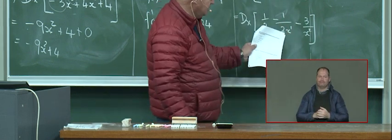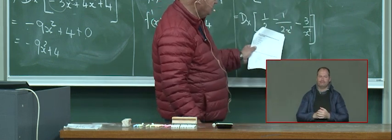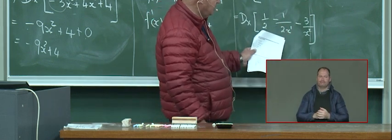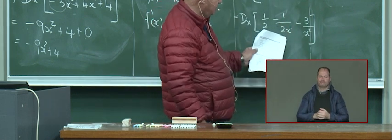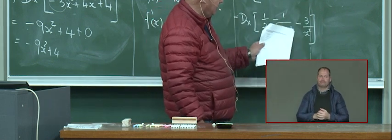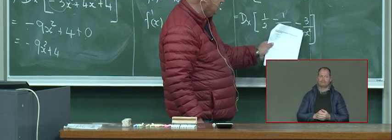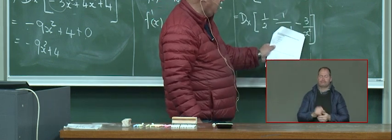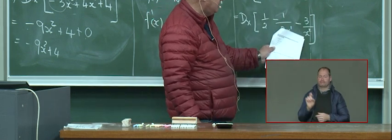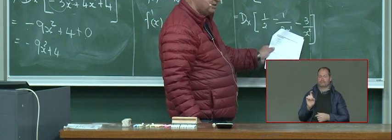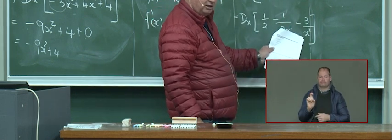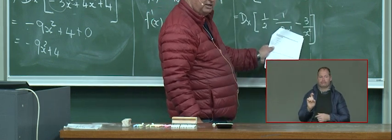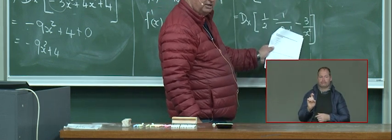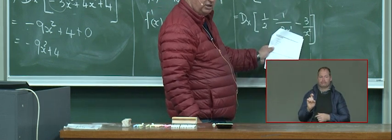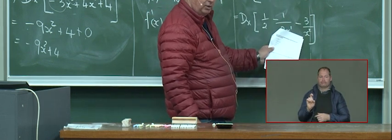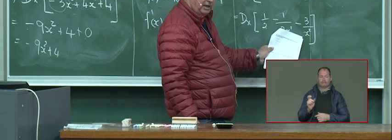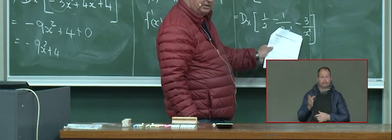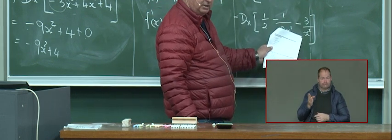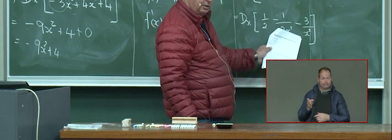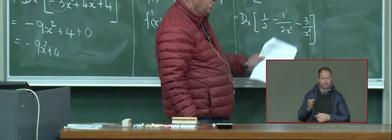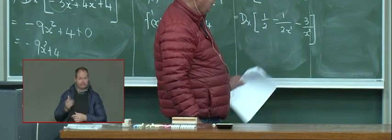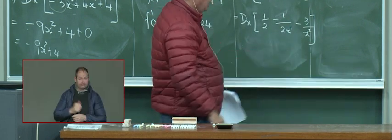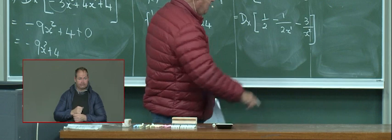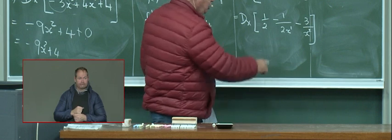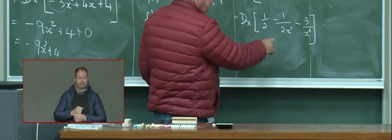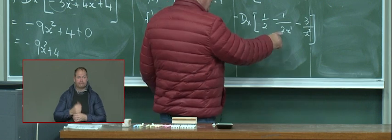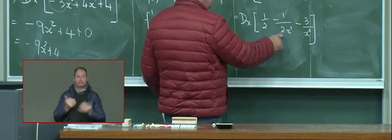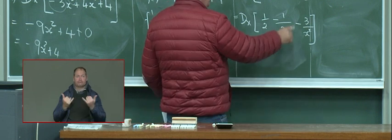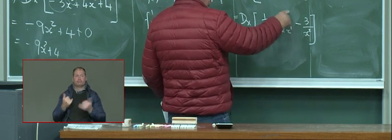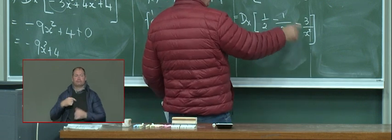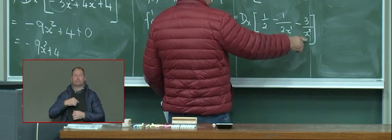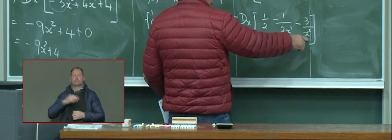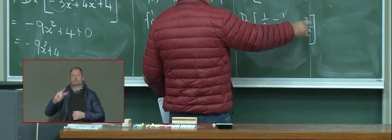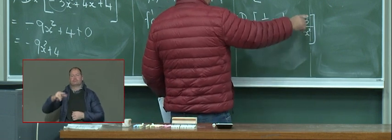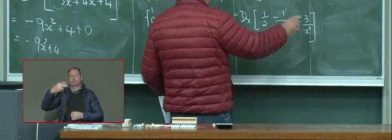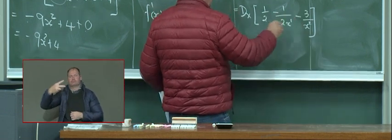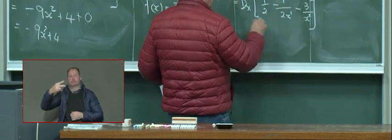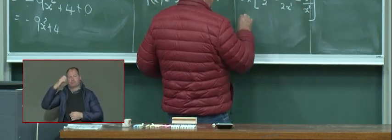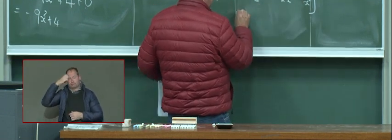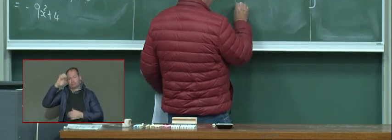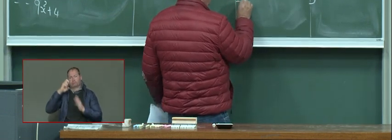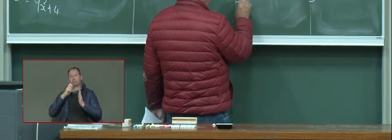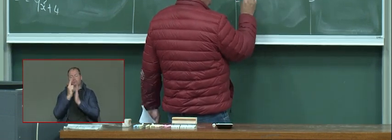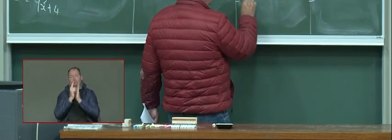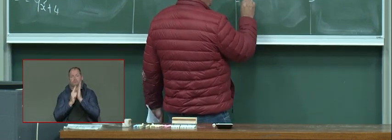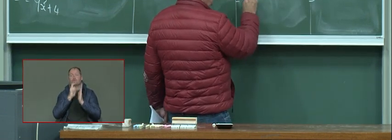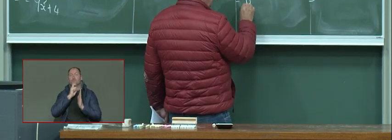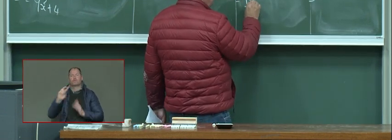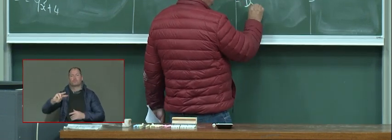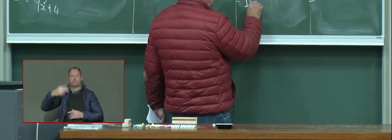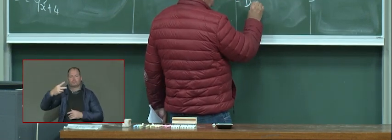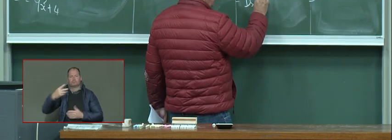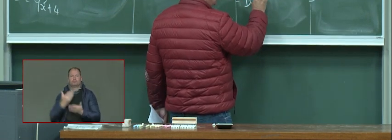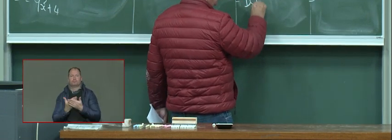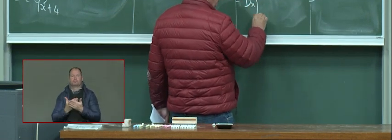x is in the denominator, x is still in the denominator. Now I'm going to use my exponential laws and take it to the numerator. So this